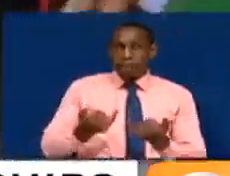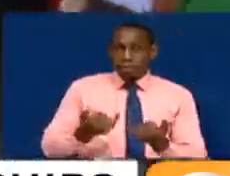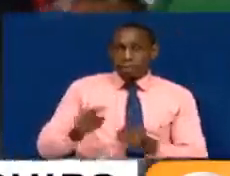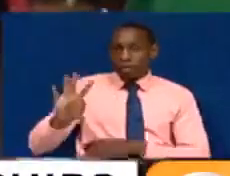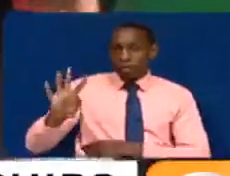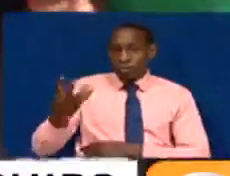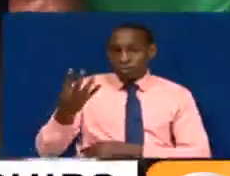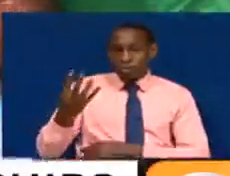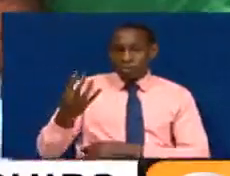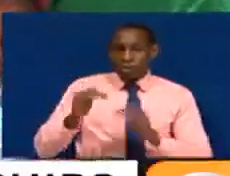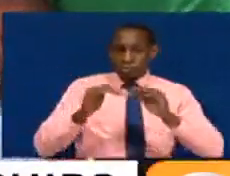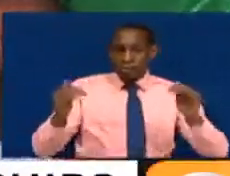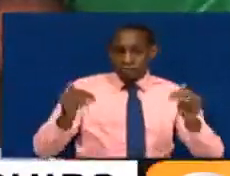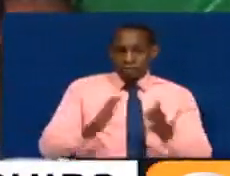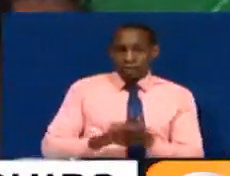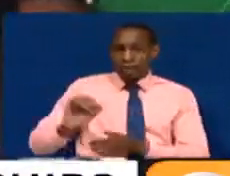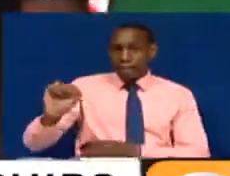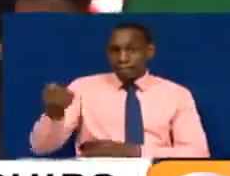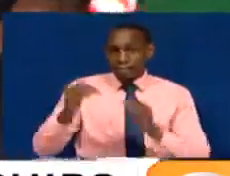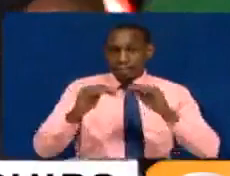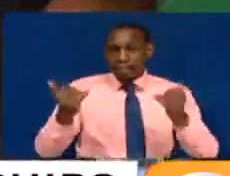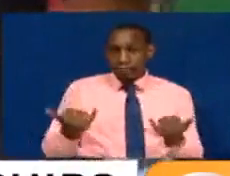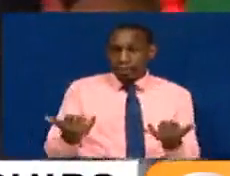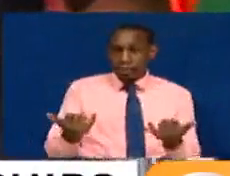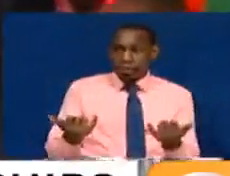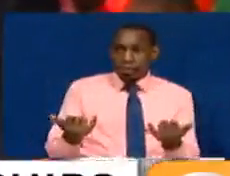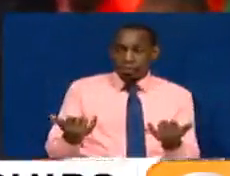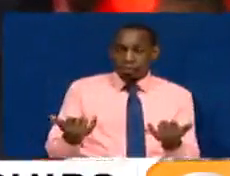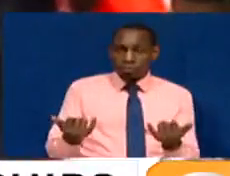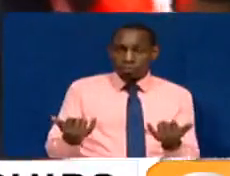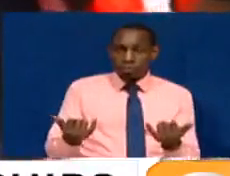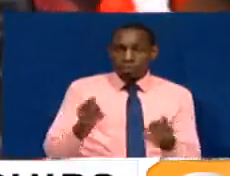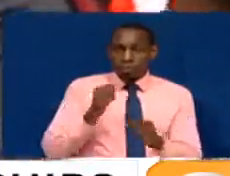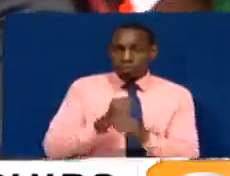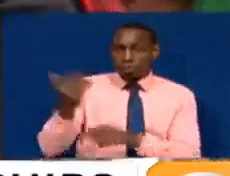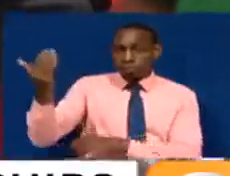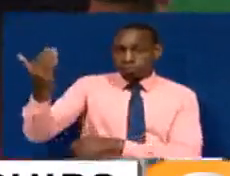was the fourth stage now. Now, the fifth stage is we are going to do